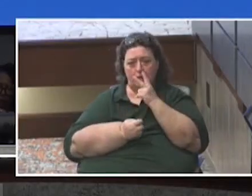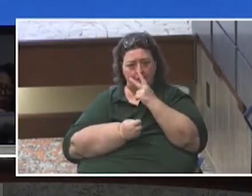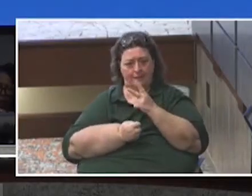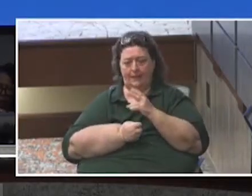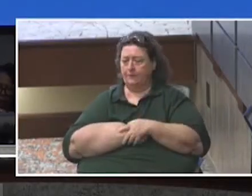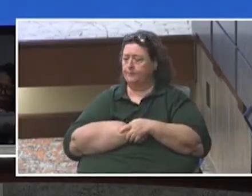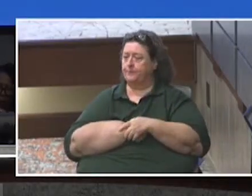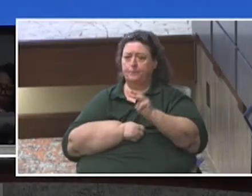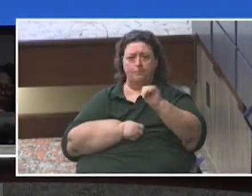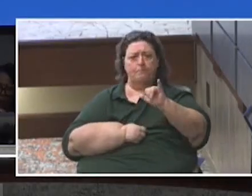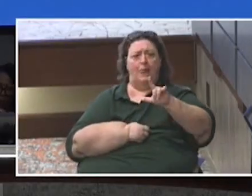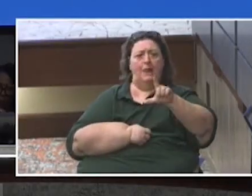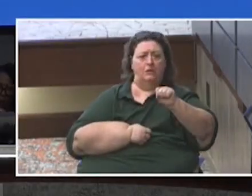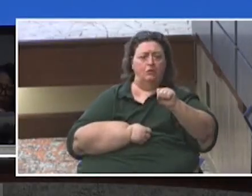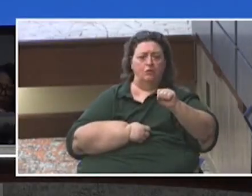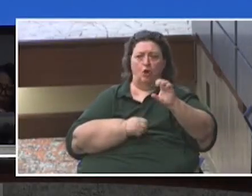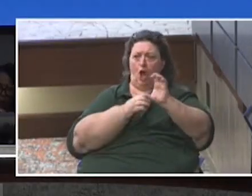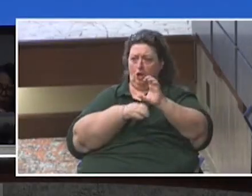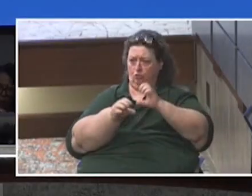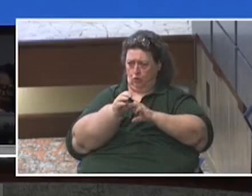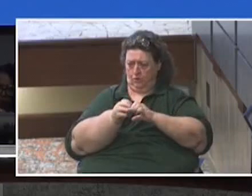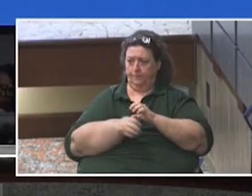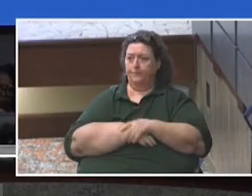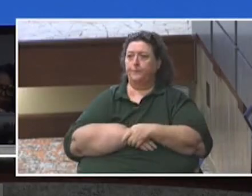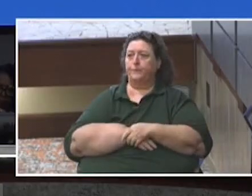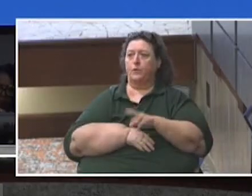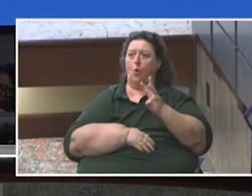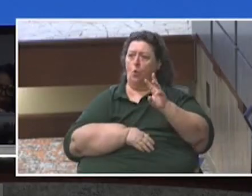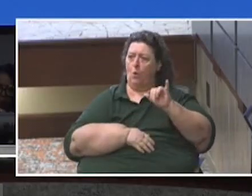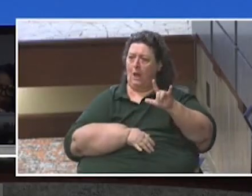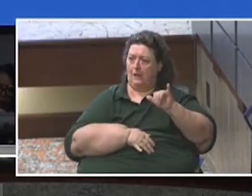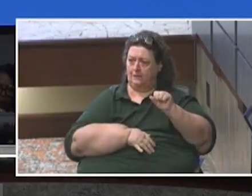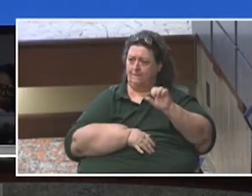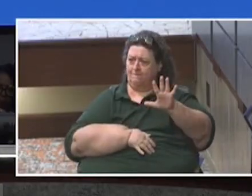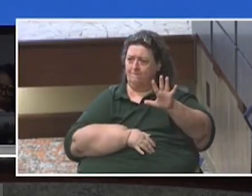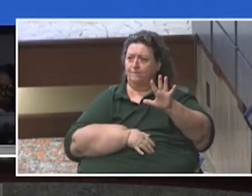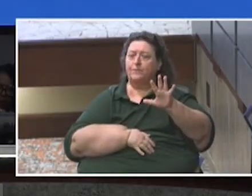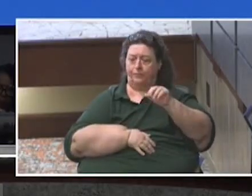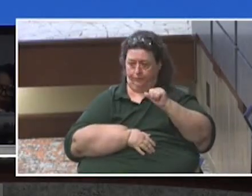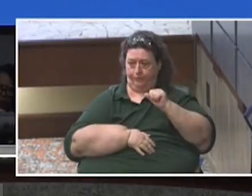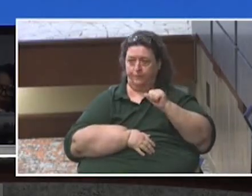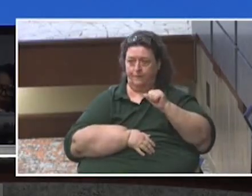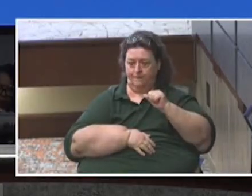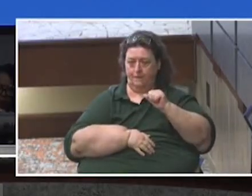Millis Construction of just over $325,000. And there's